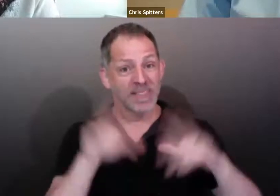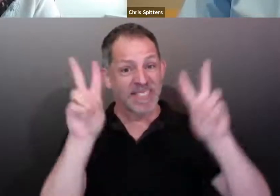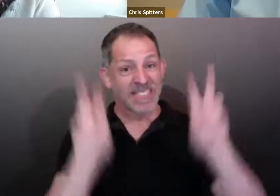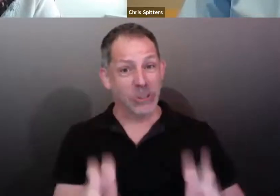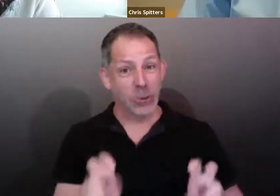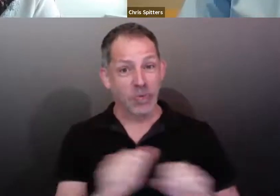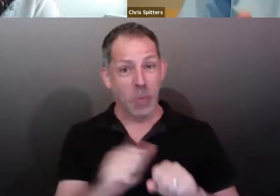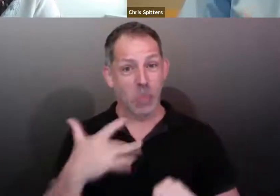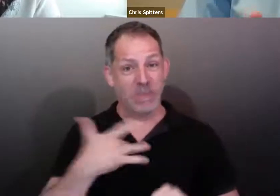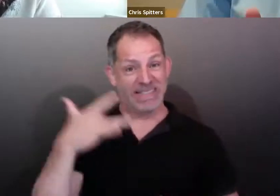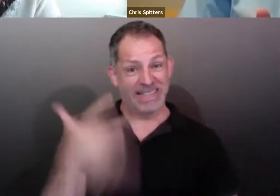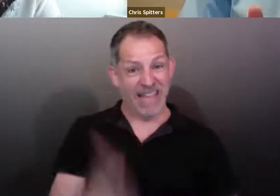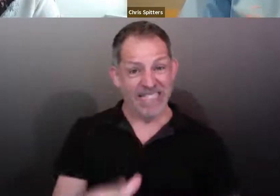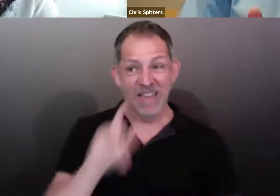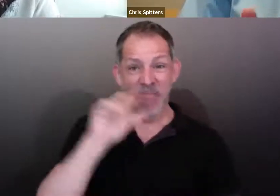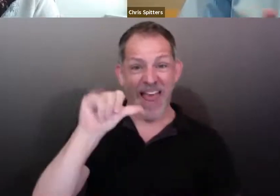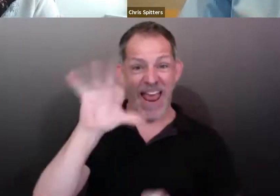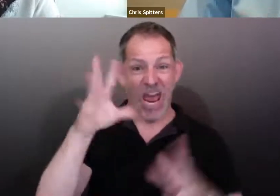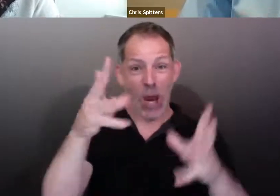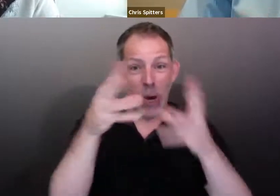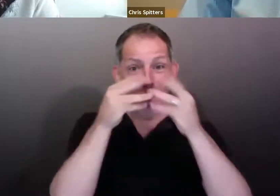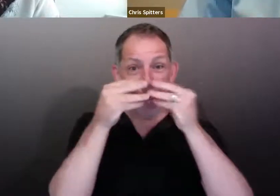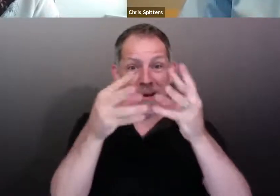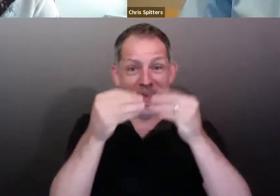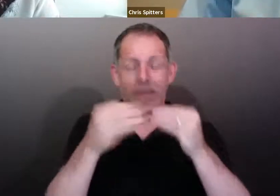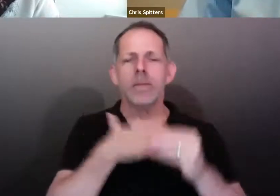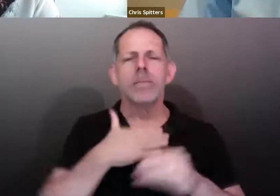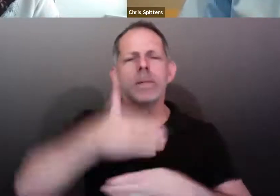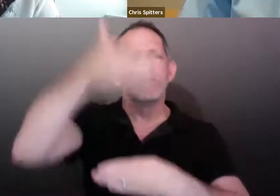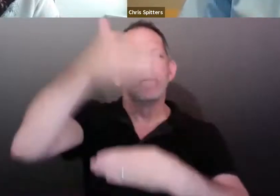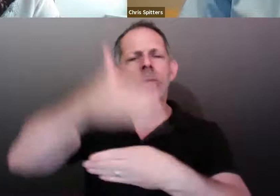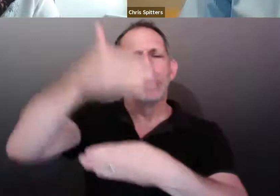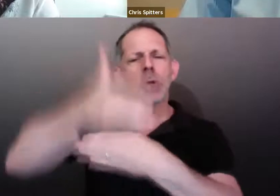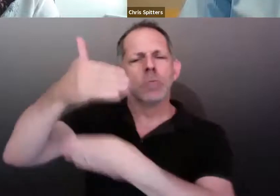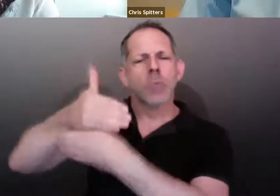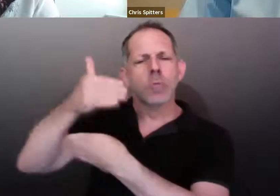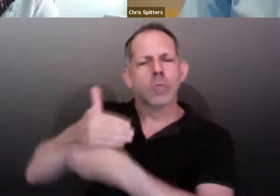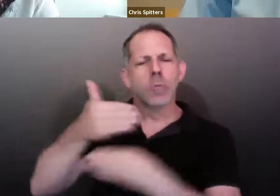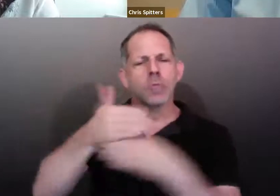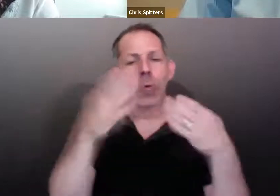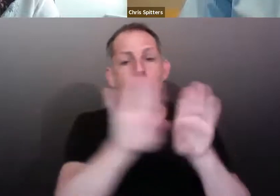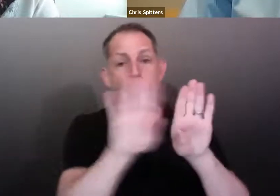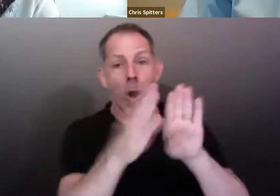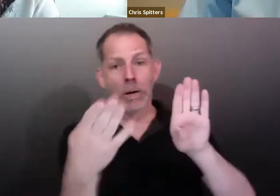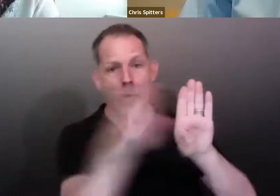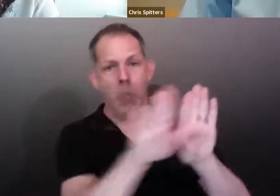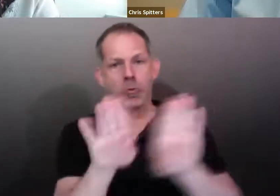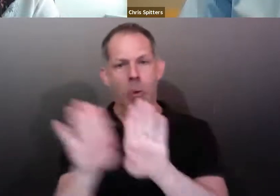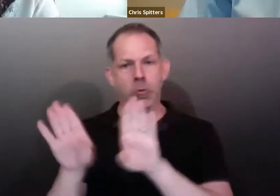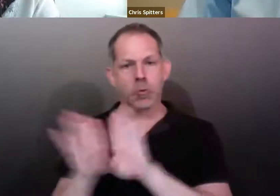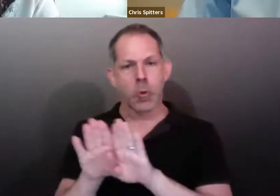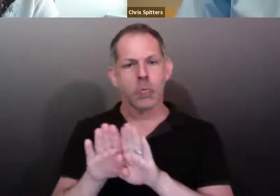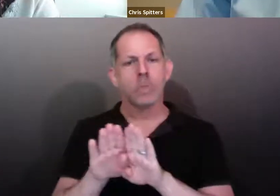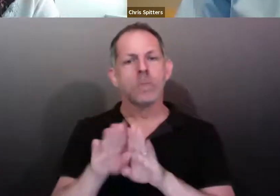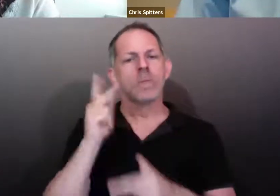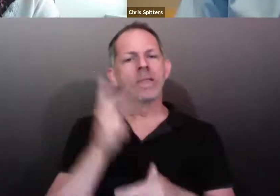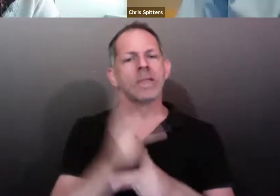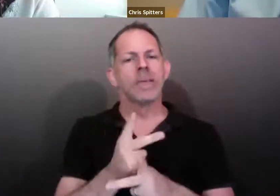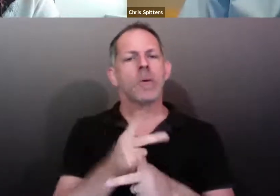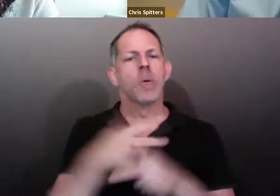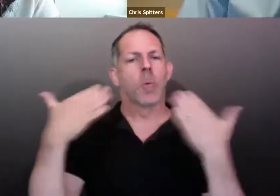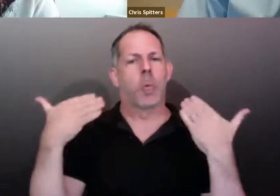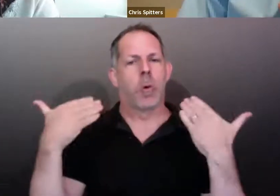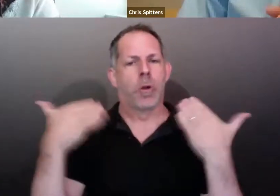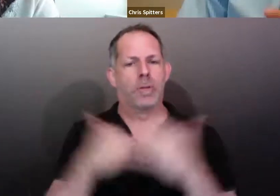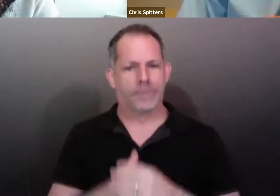and try to keep your house cool and ventilated using your air conditioner. Groups that are